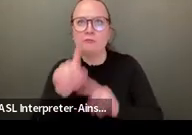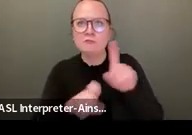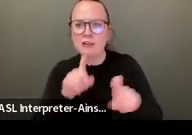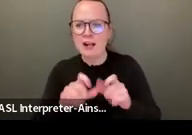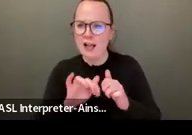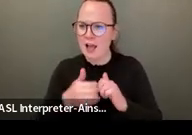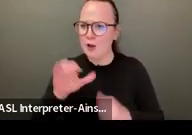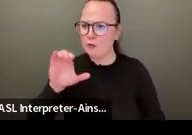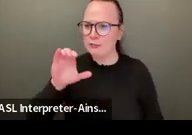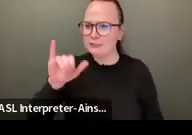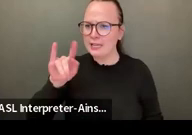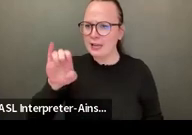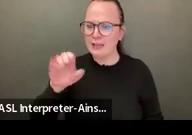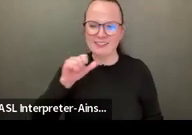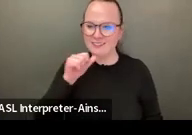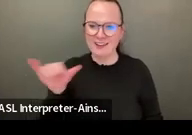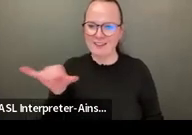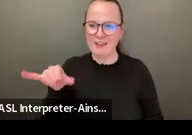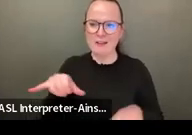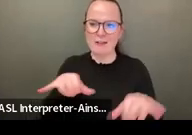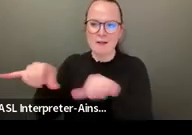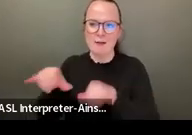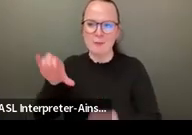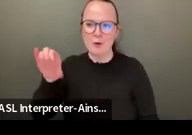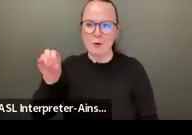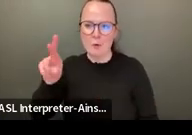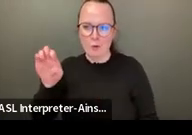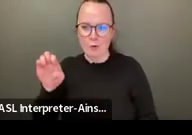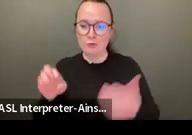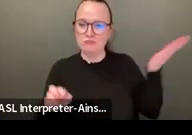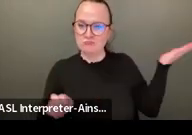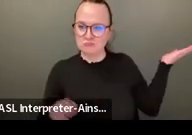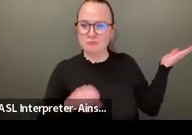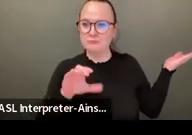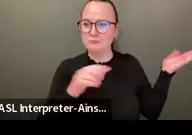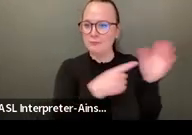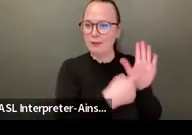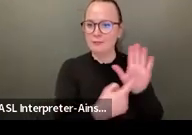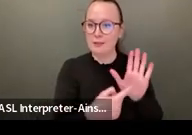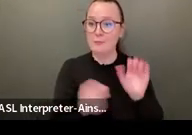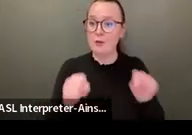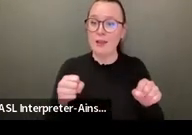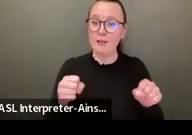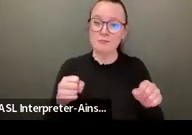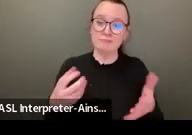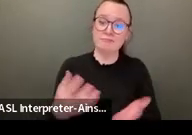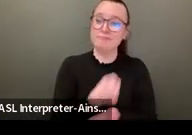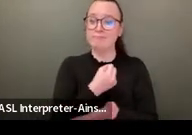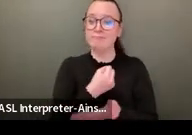is with Common Core. So this is just an example that you can feel free to use.